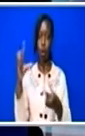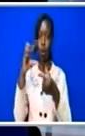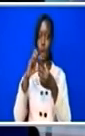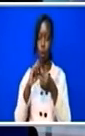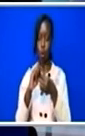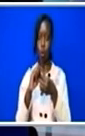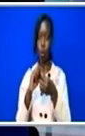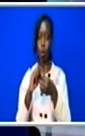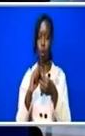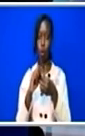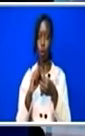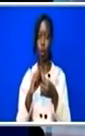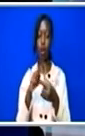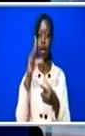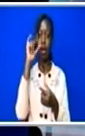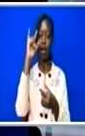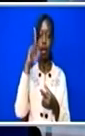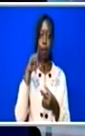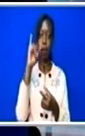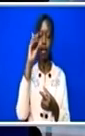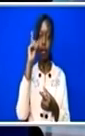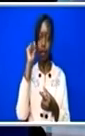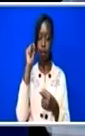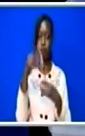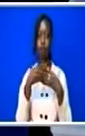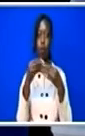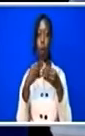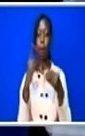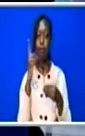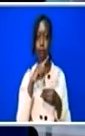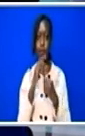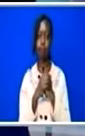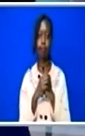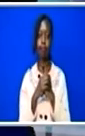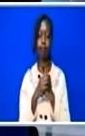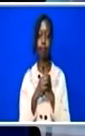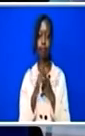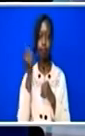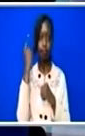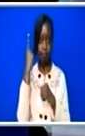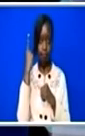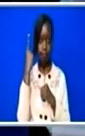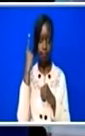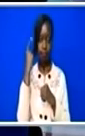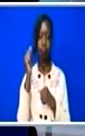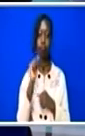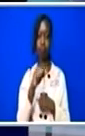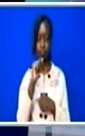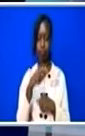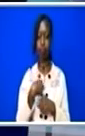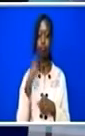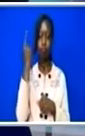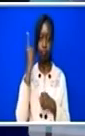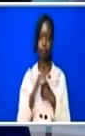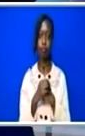are, then lipids are formed. You get? Yeah, so you get the whole story about lipids? Yes, I get it.